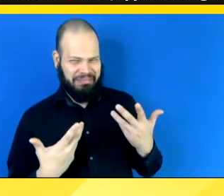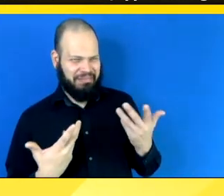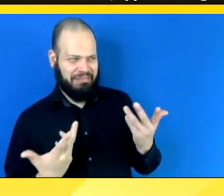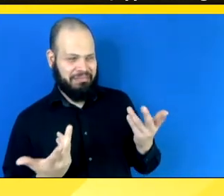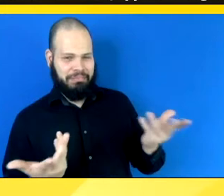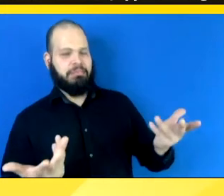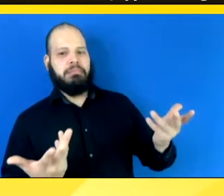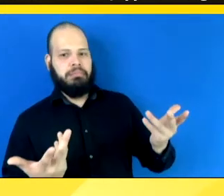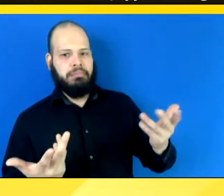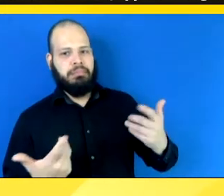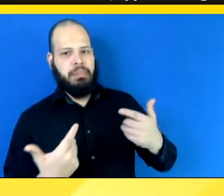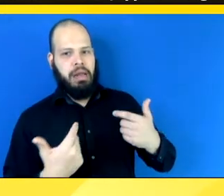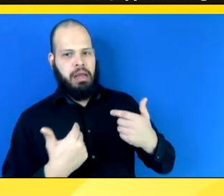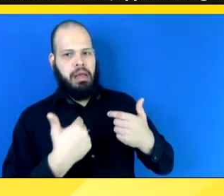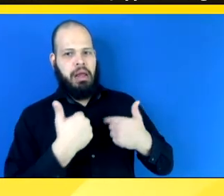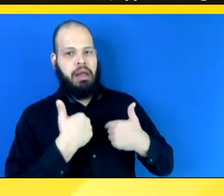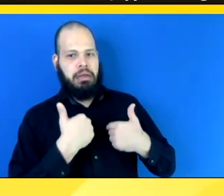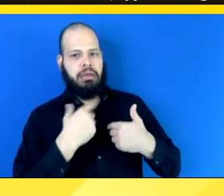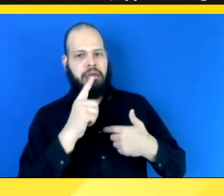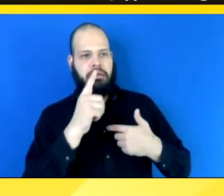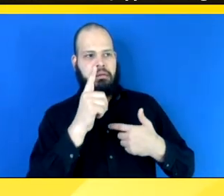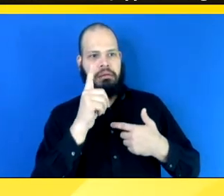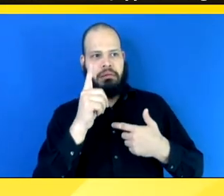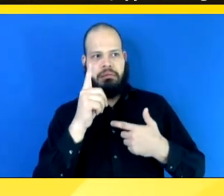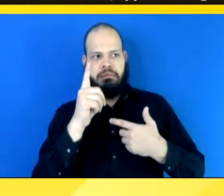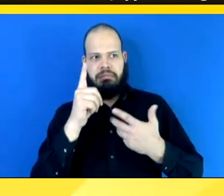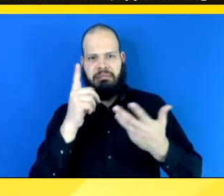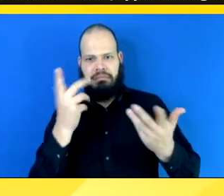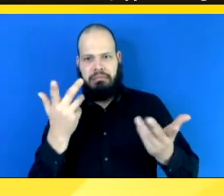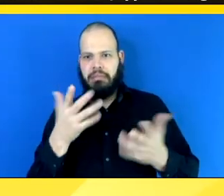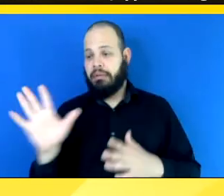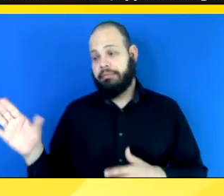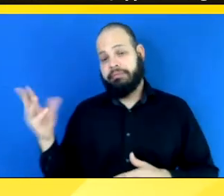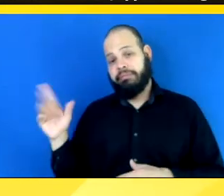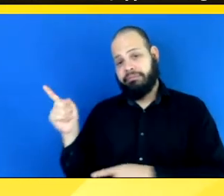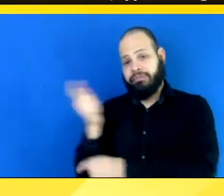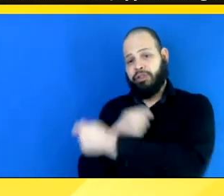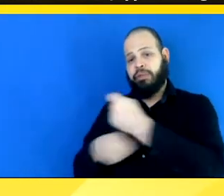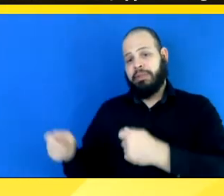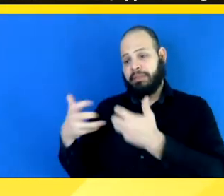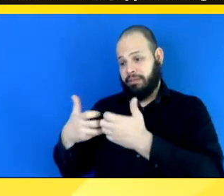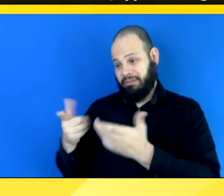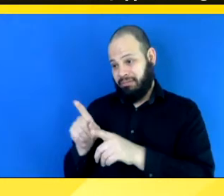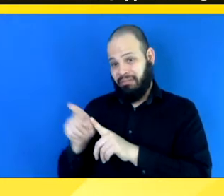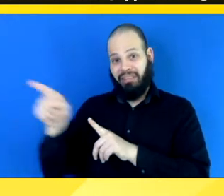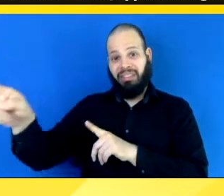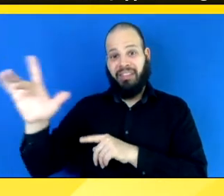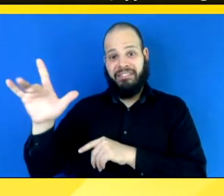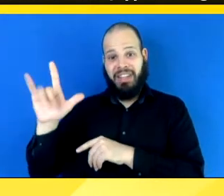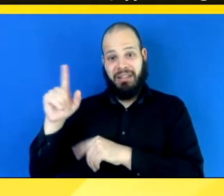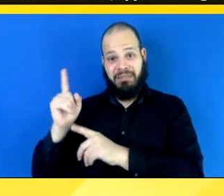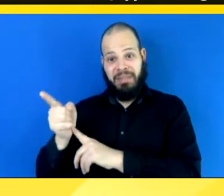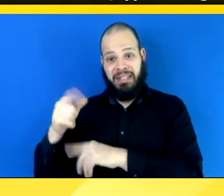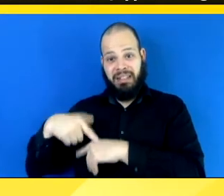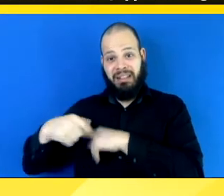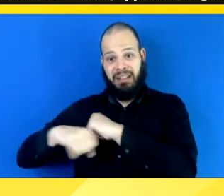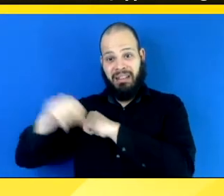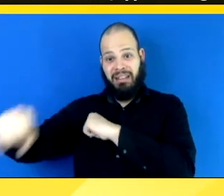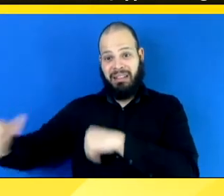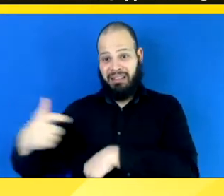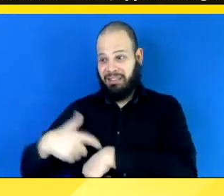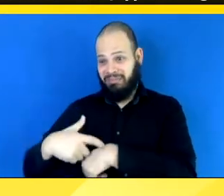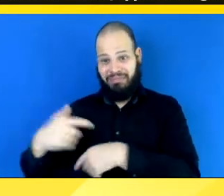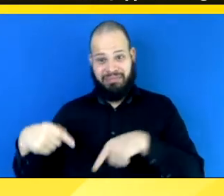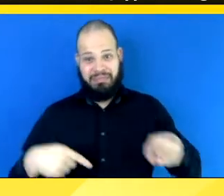to the bathroom. We have an A-done light that we cut on. When we cut it on, it's a big machine, a big computer, will let them